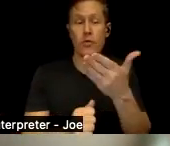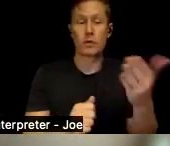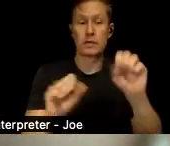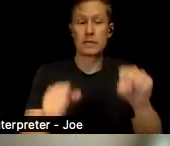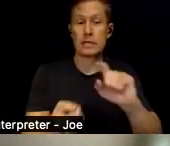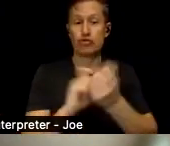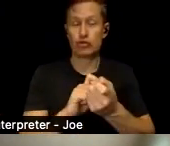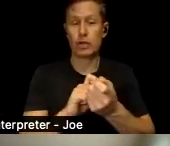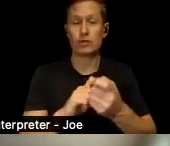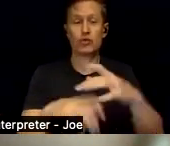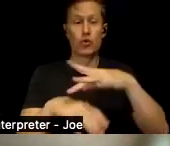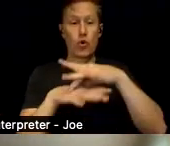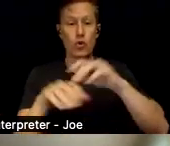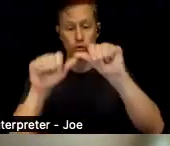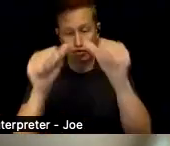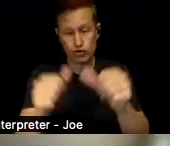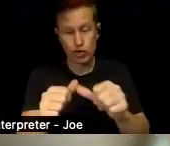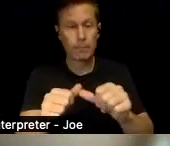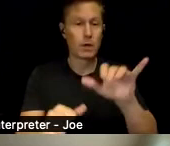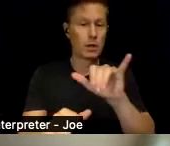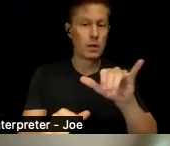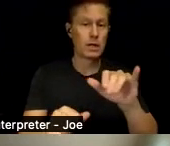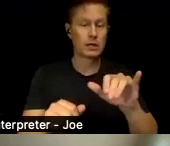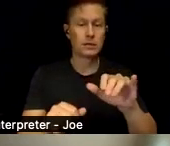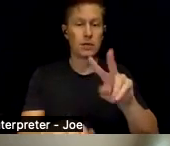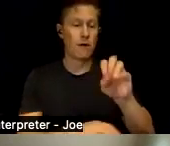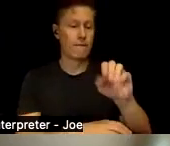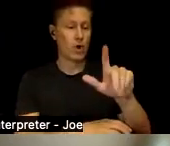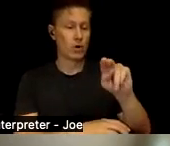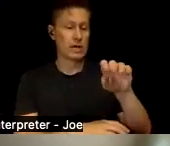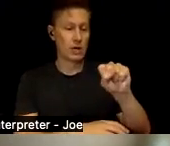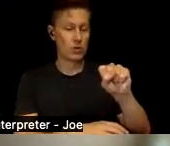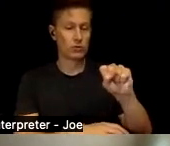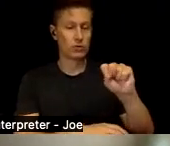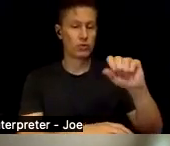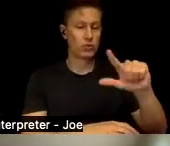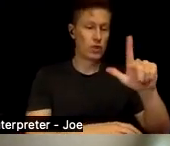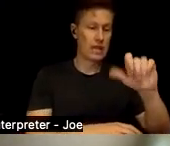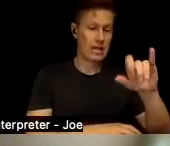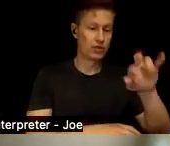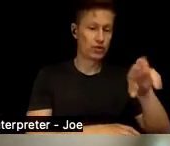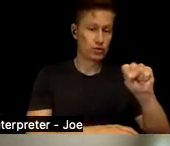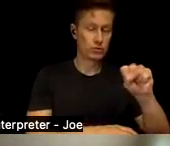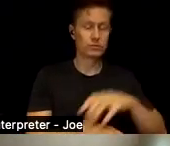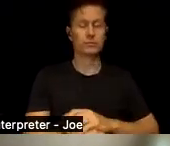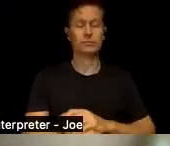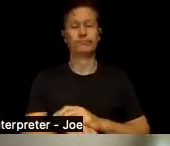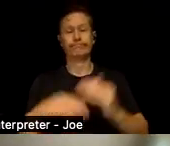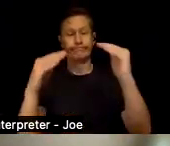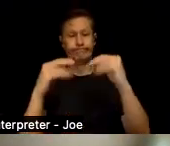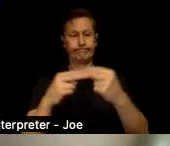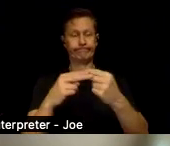earth, like volcanoes, glaciers, and groundwater withdrawal. So next slide, please. So we can